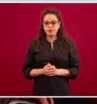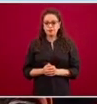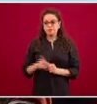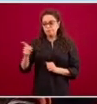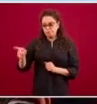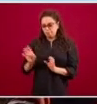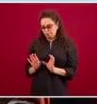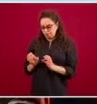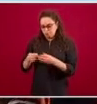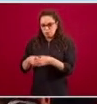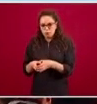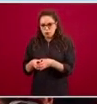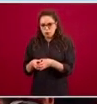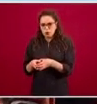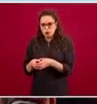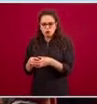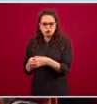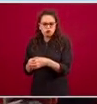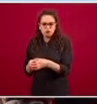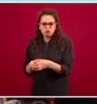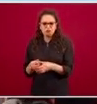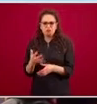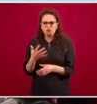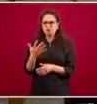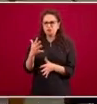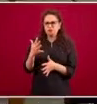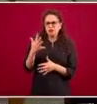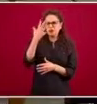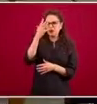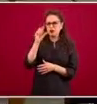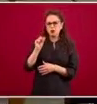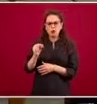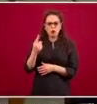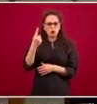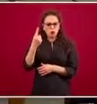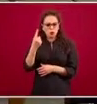than the infection curve.